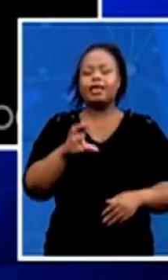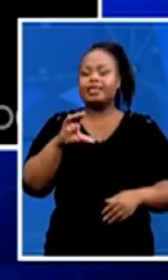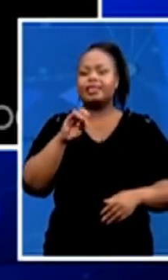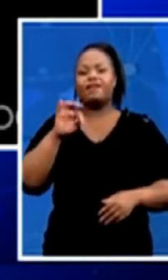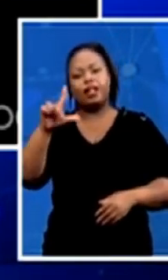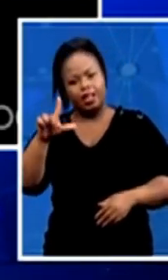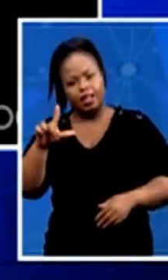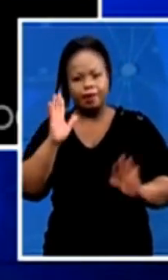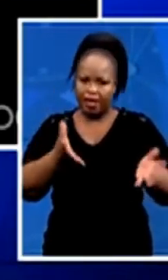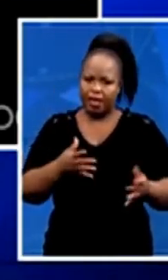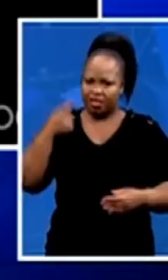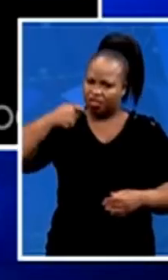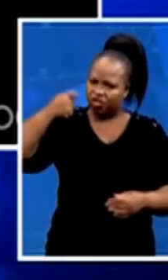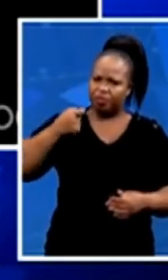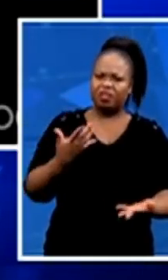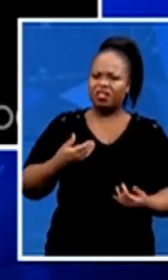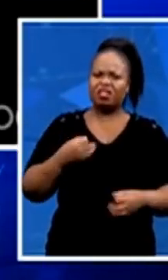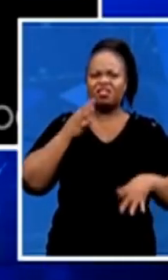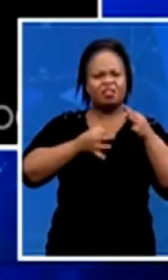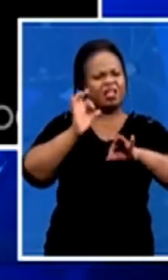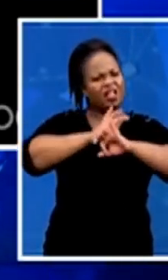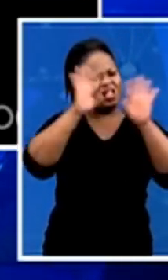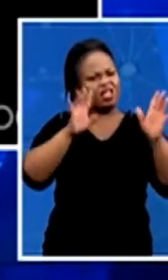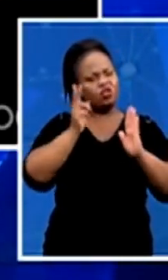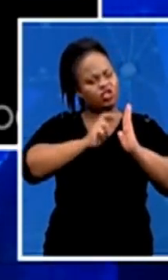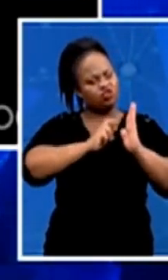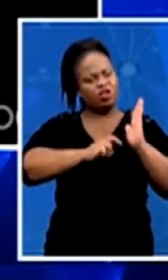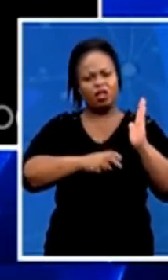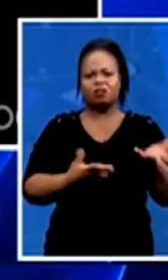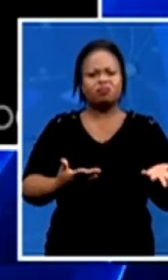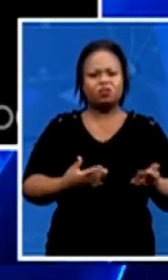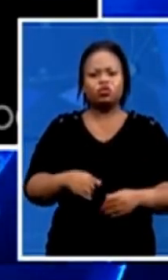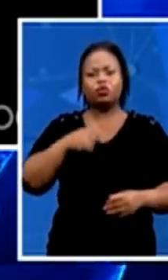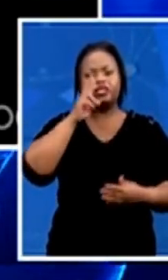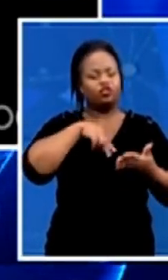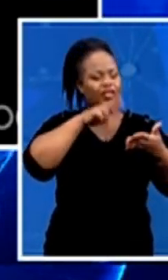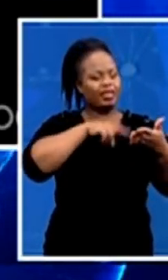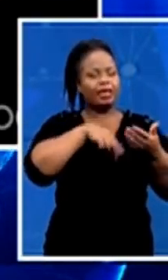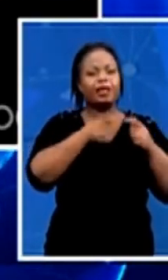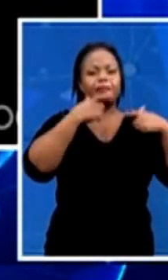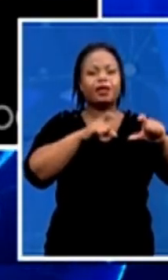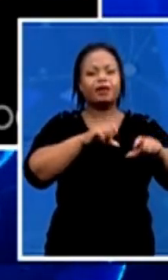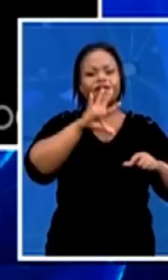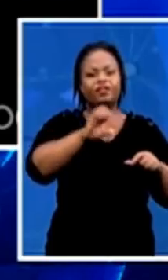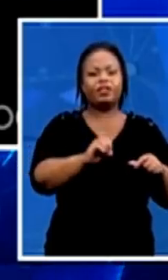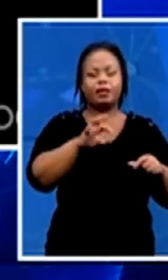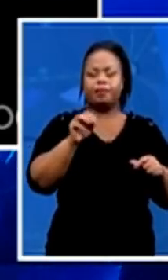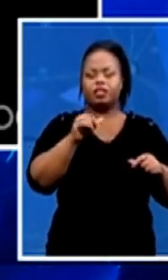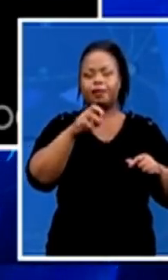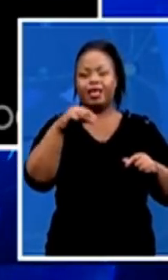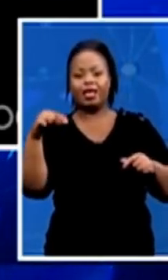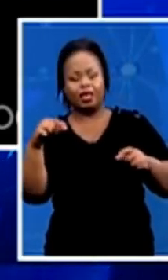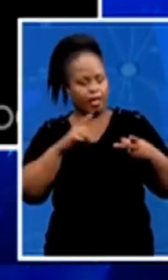read Machabeng at paragraph 50. And you can read Mamabolo